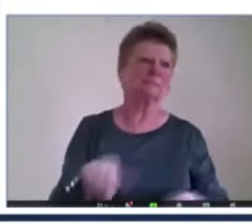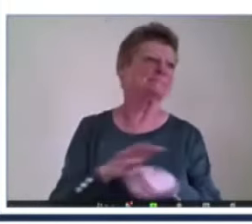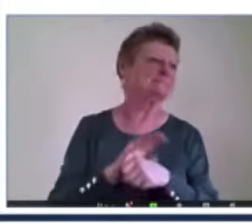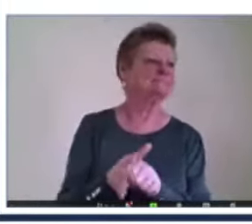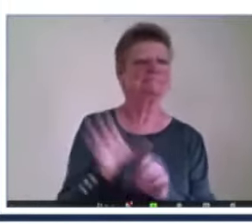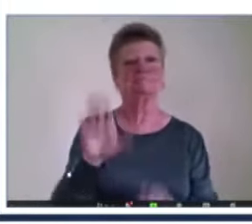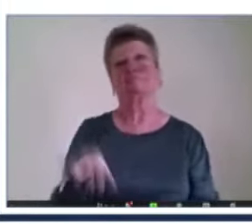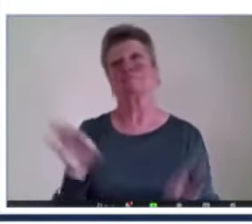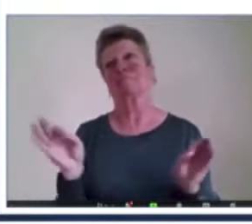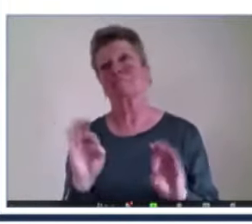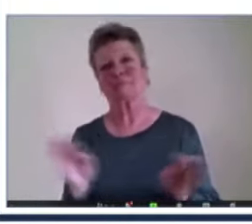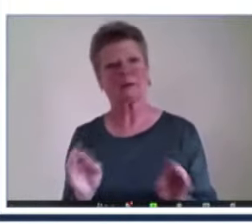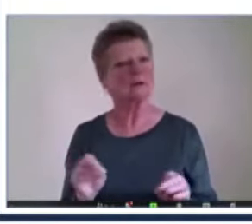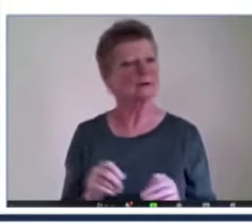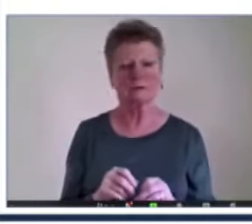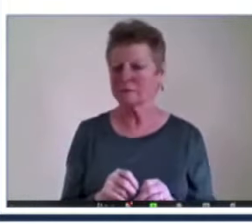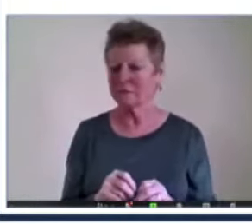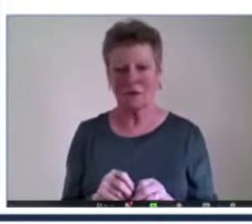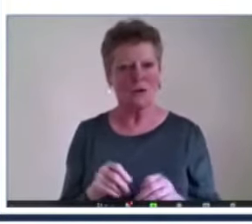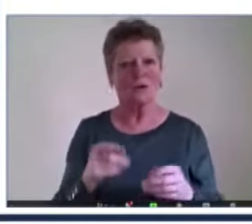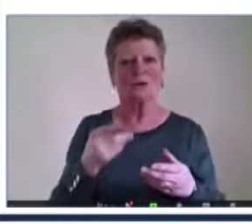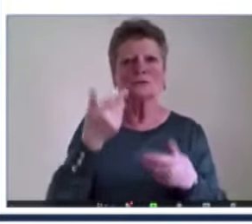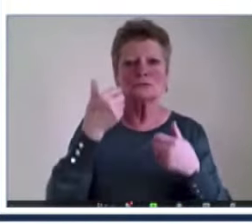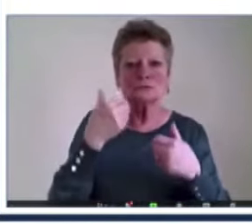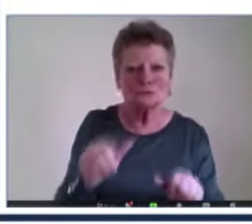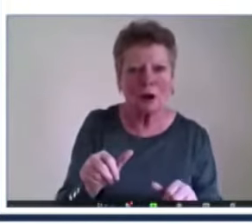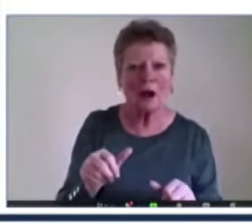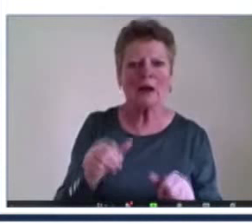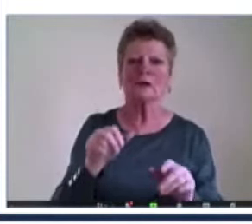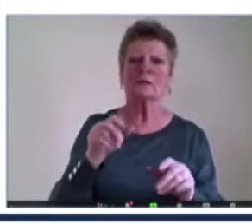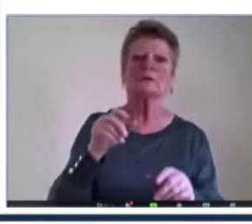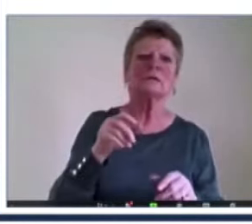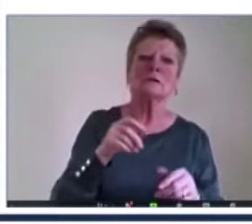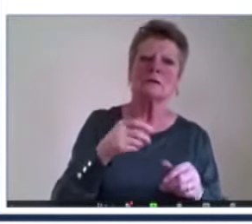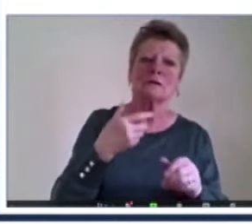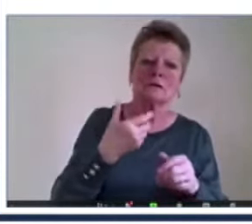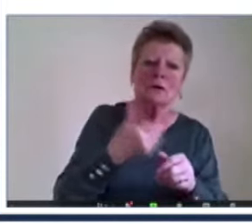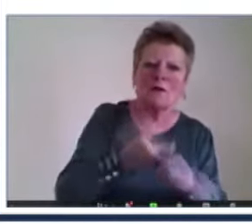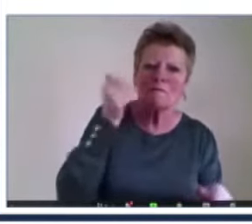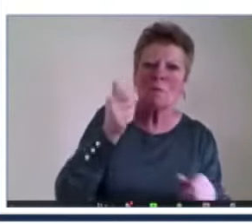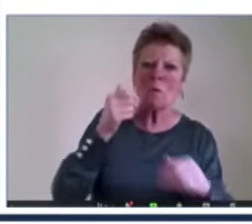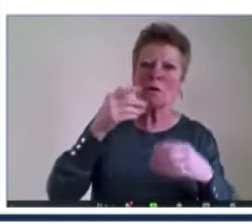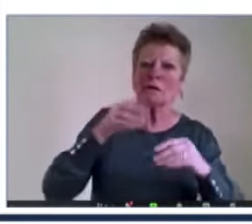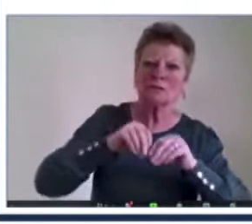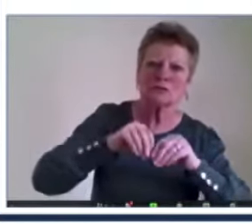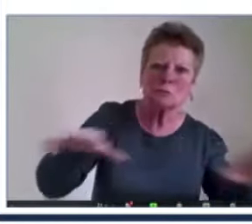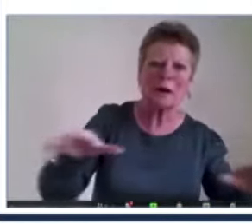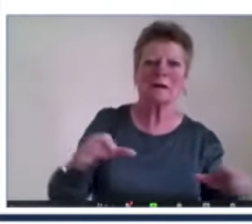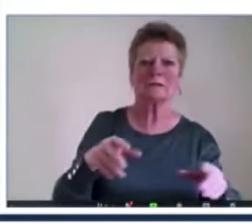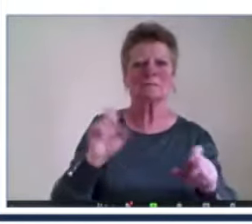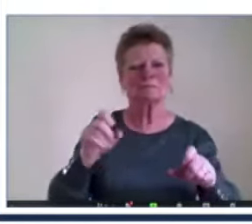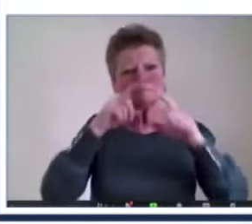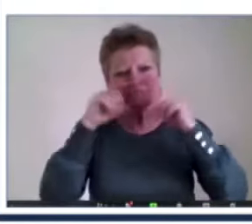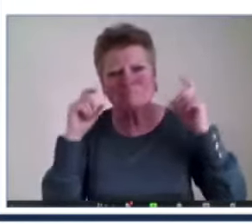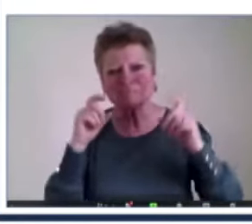that limit the spread of the virus in the community, that protect those, especially those who are most vulnerable for severe